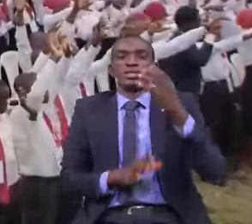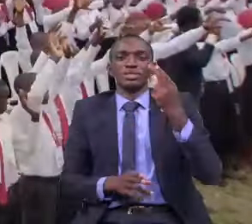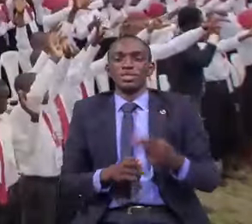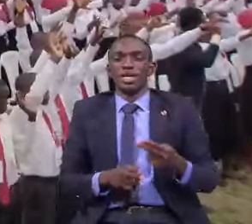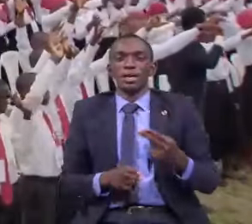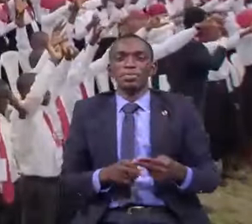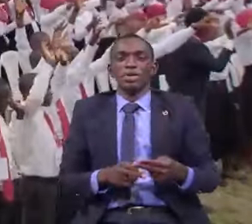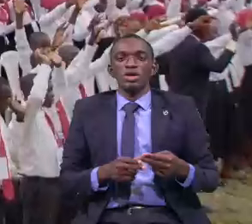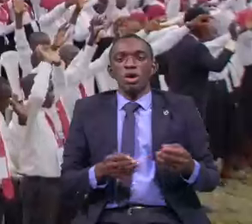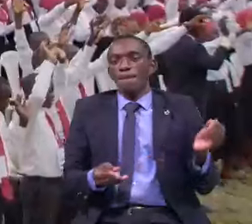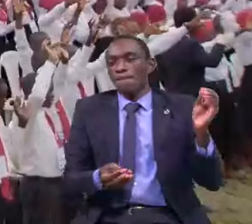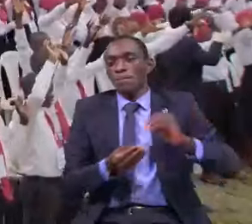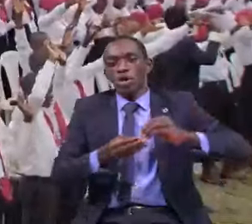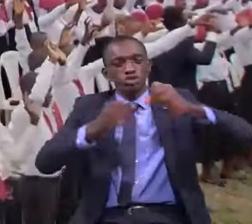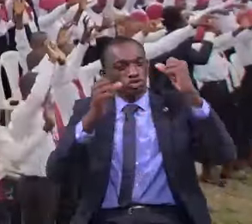Stronger.